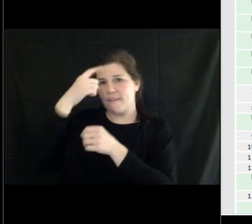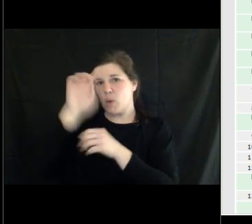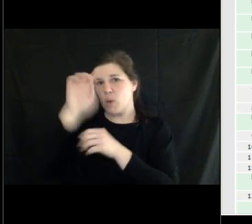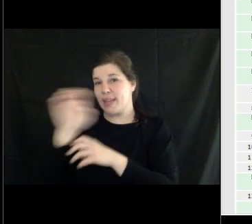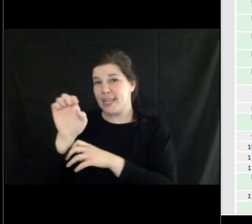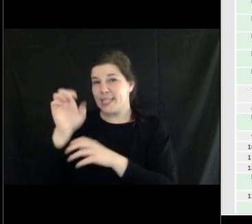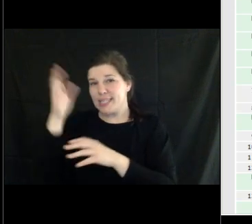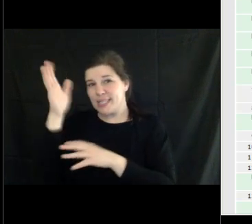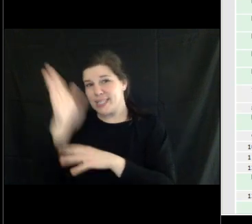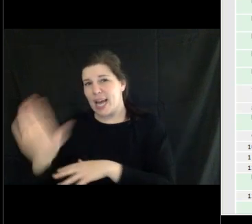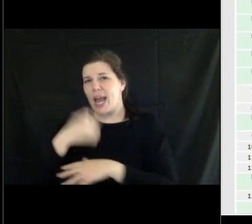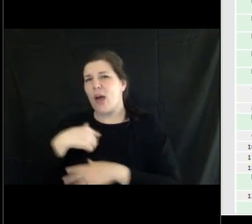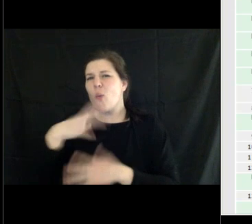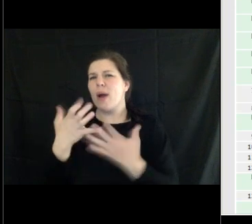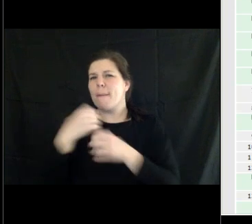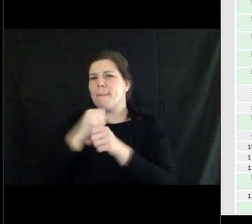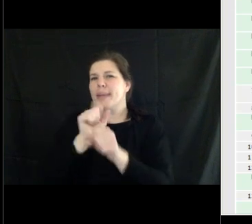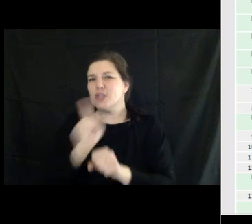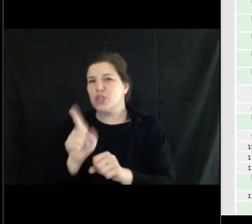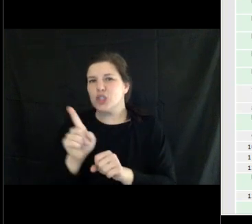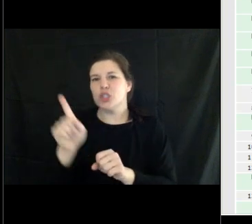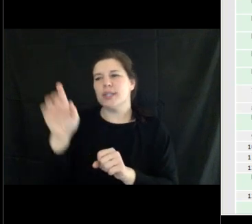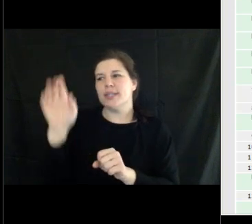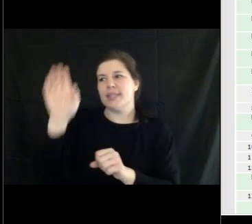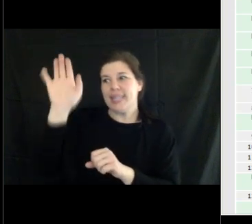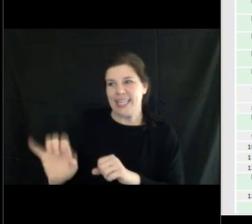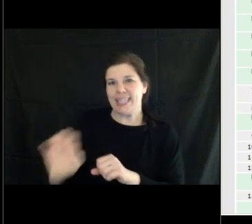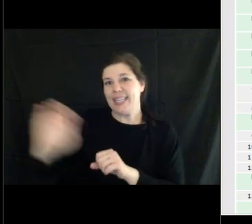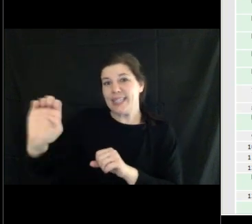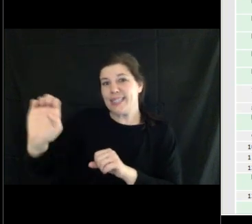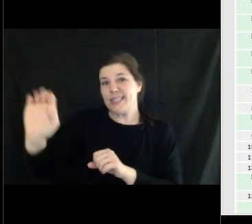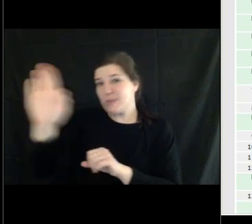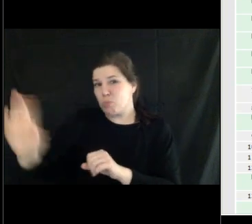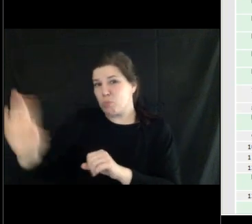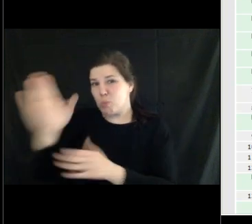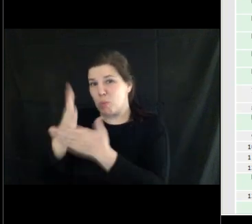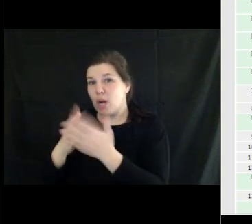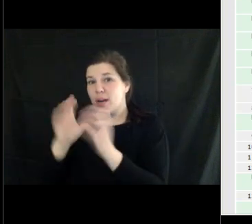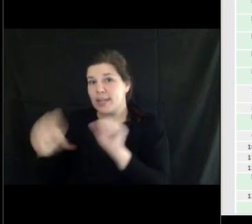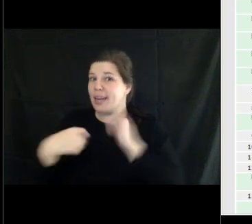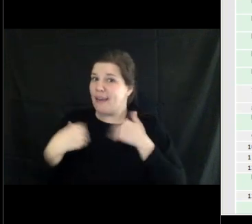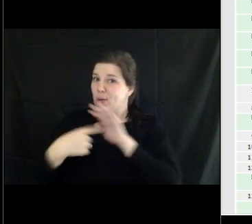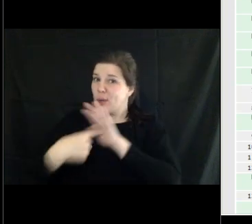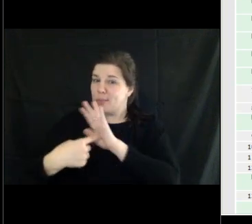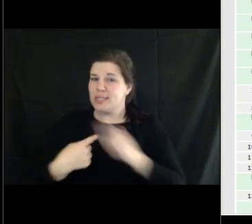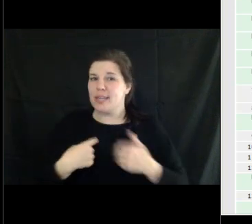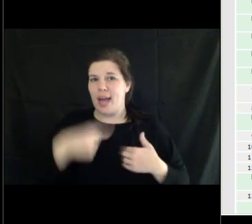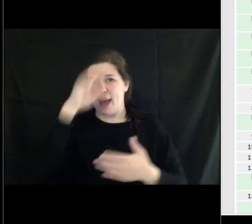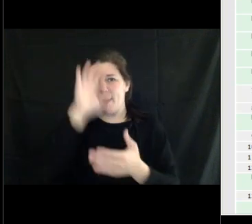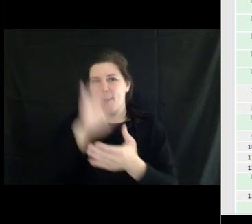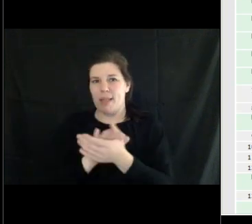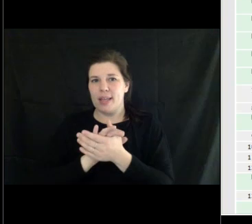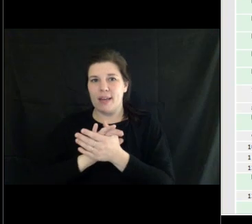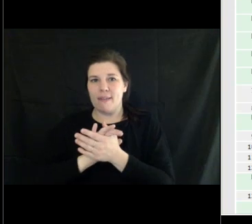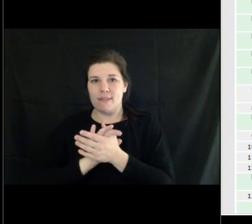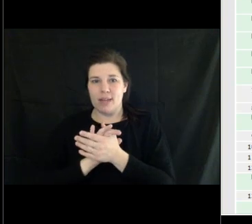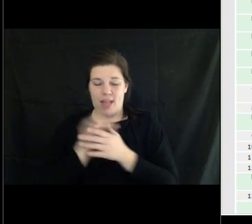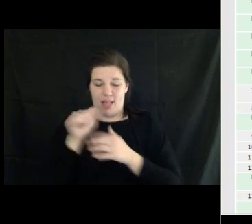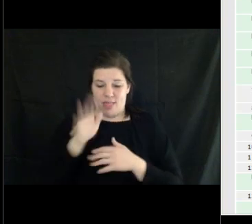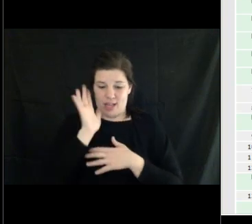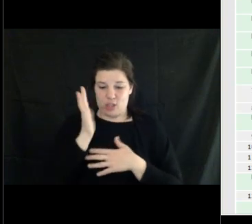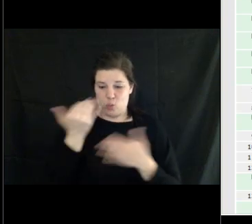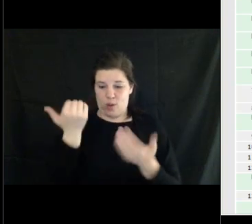evenly represented. I think the Stanley Weaver Canal makes a natural north-south border for our commission districts as is. I believe this would bring more